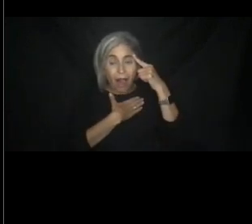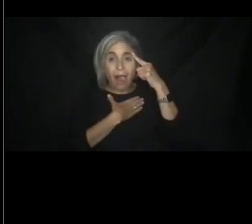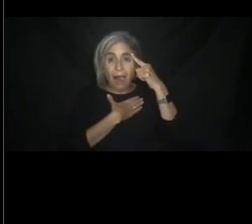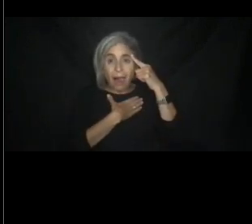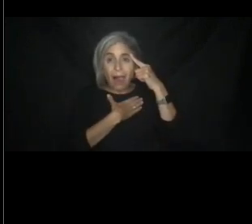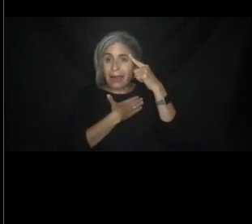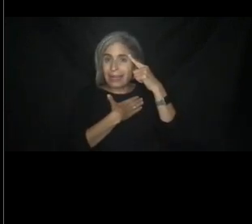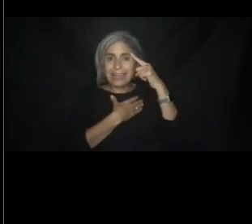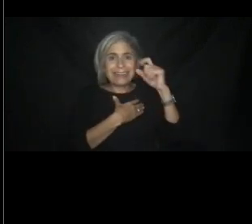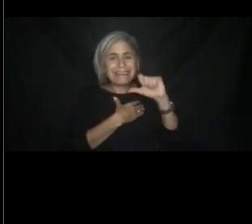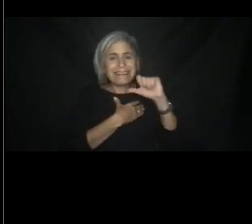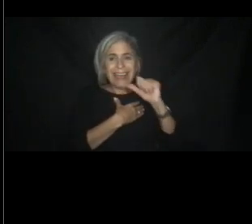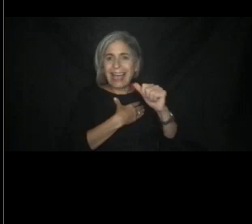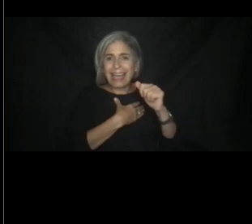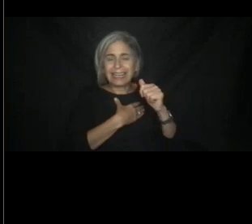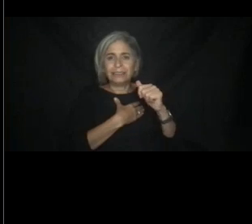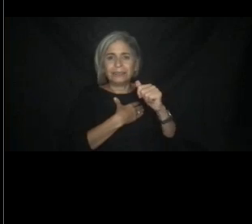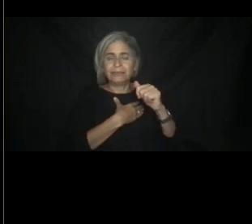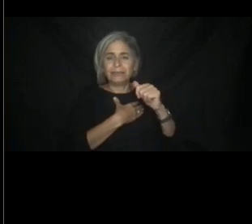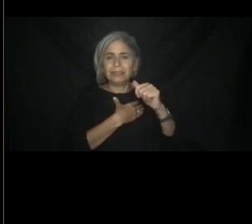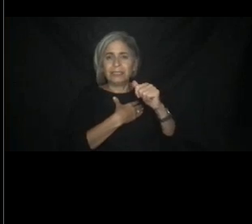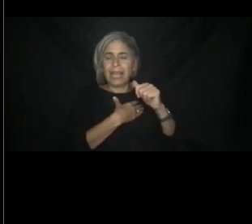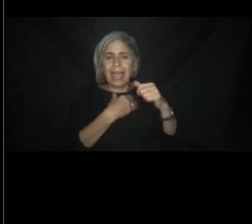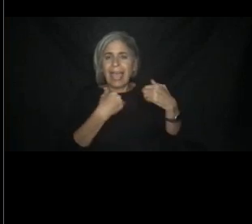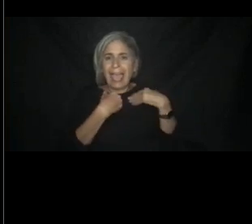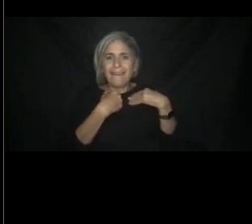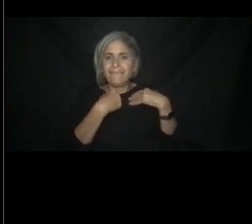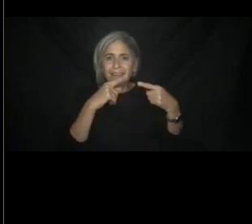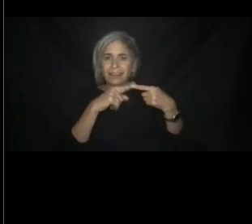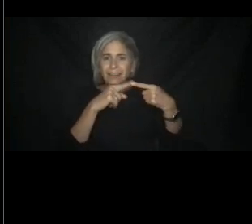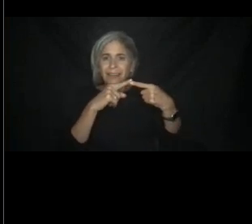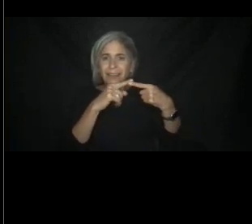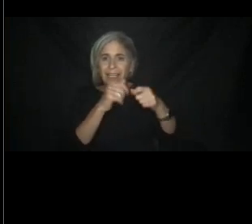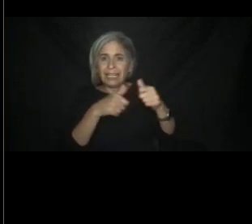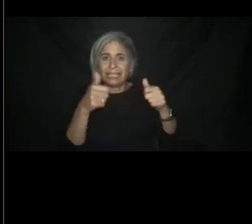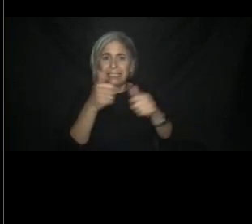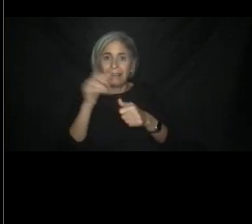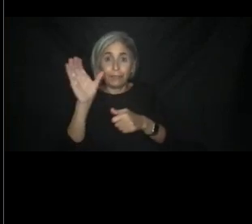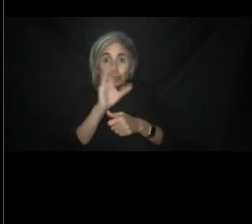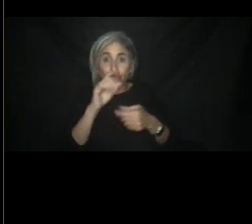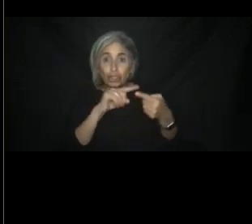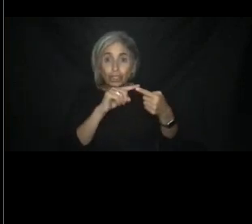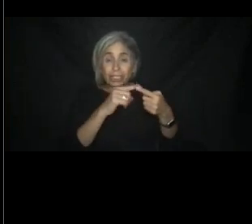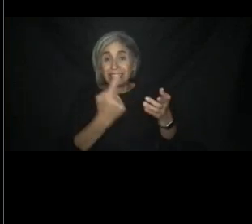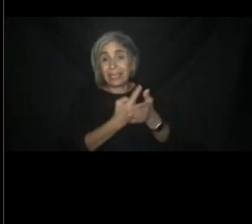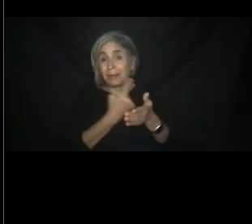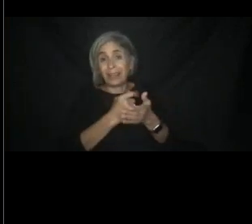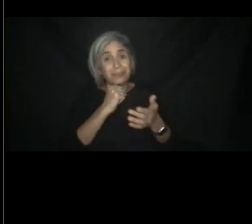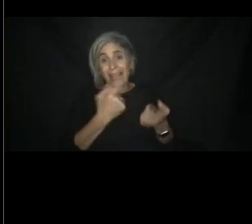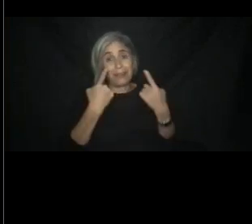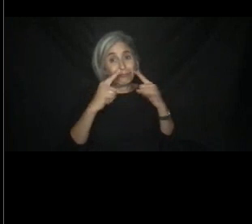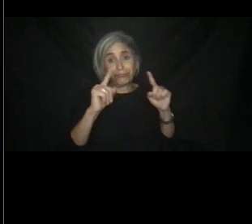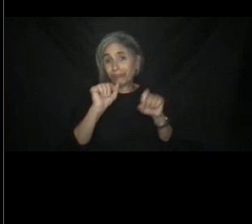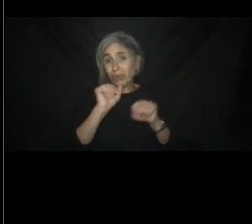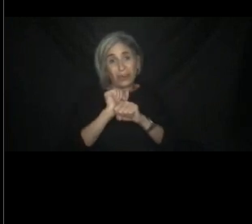to not rule out the possibility of having an executive search. Sometimes that doesn't do well because it's the